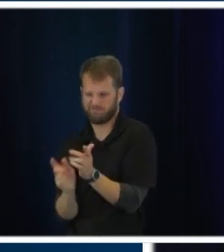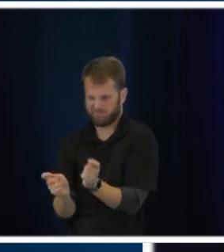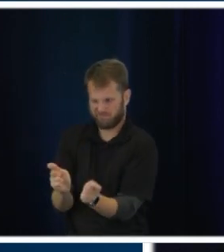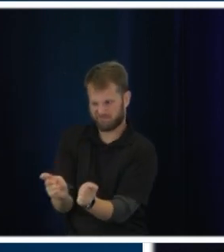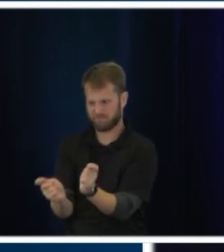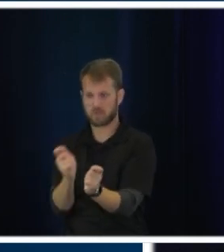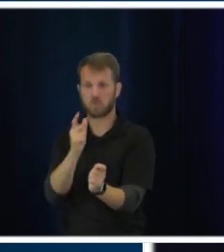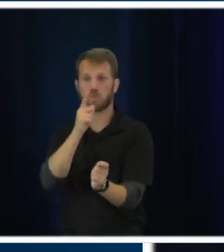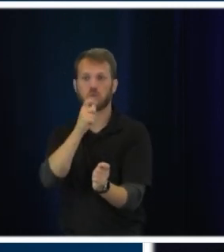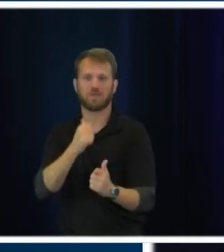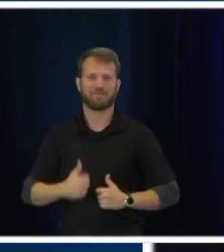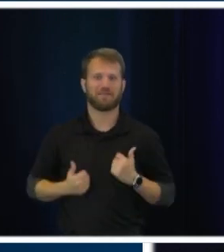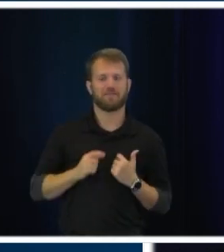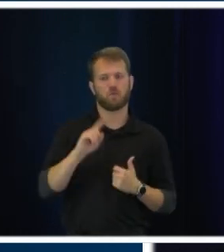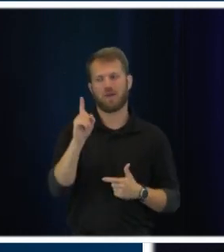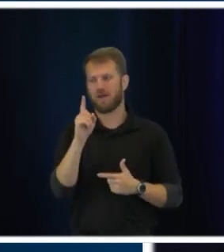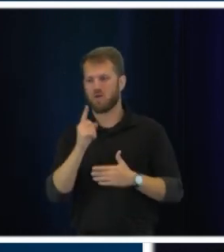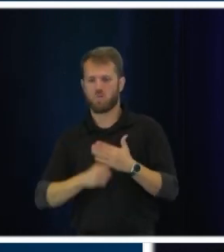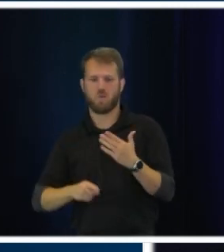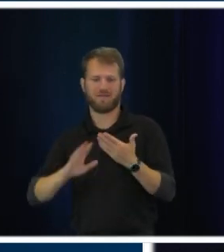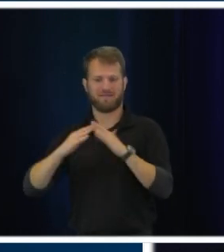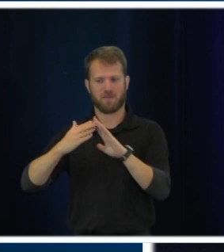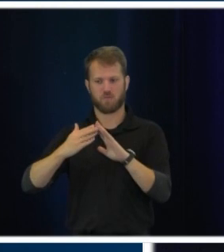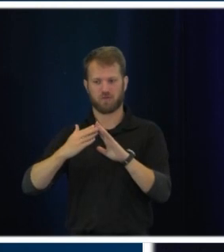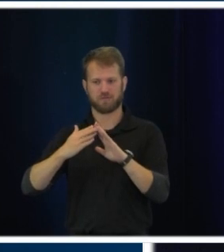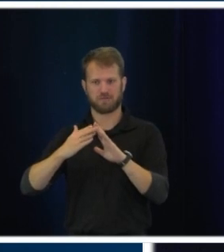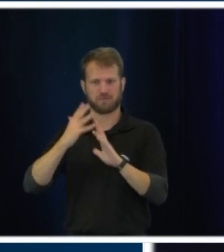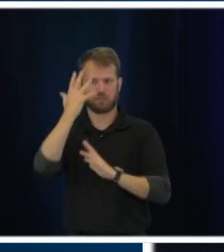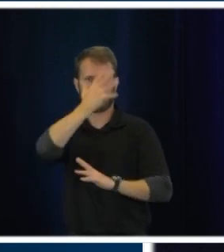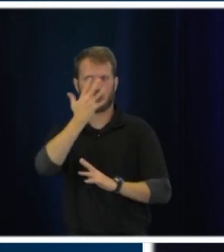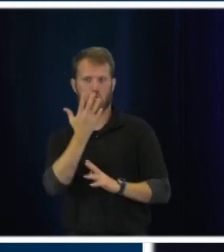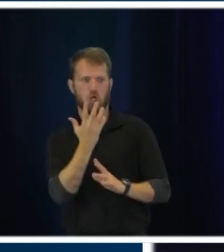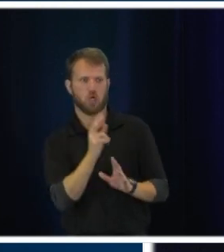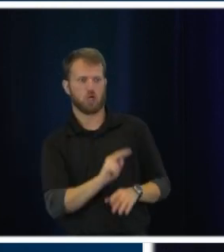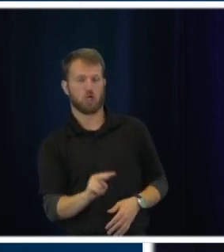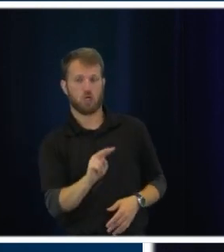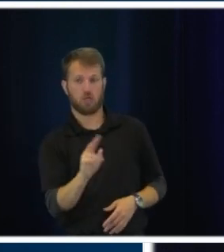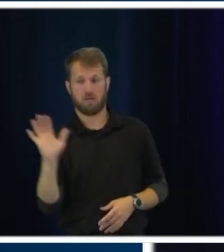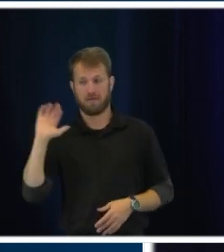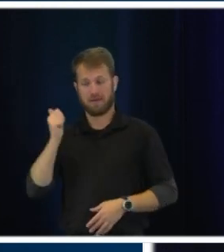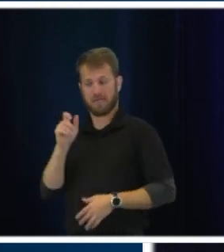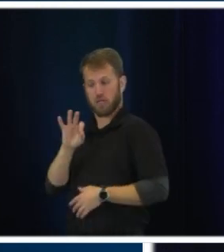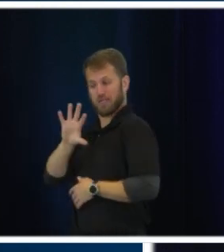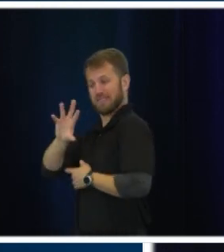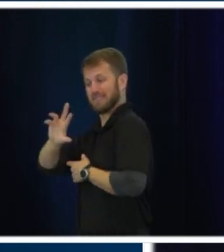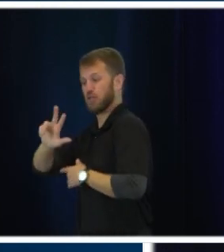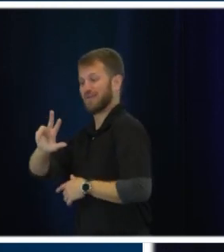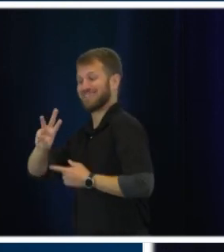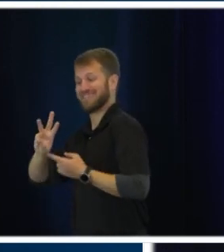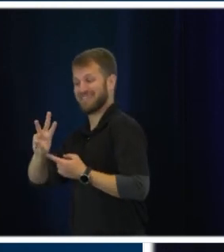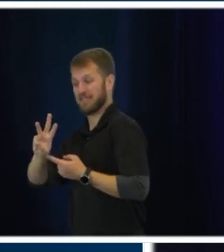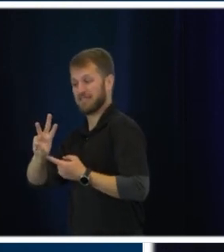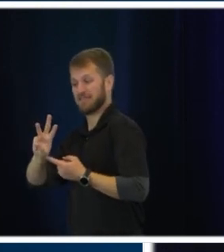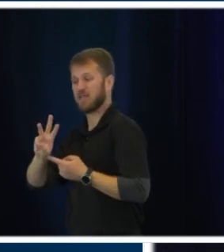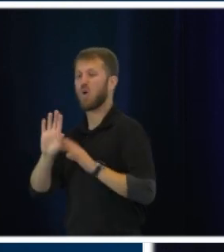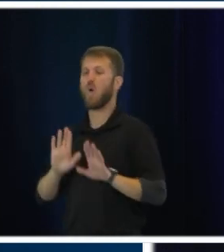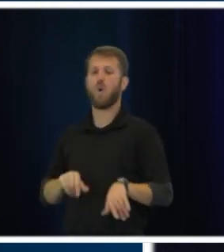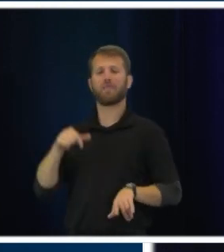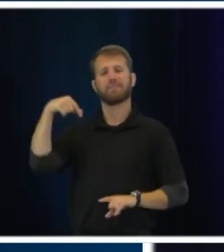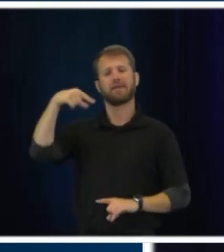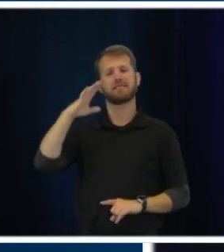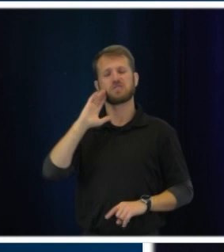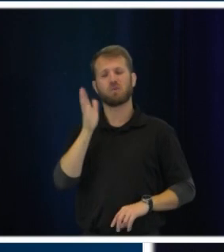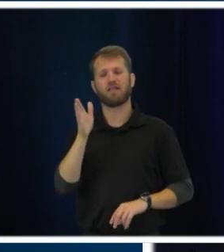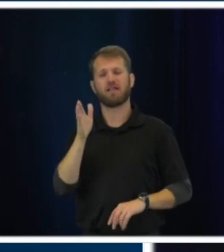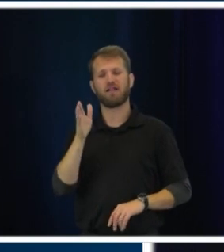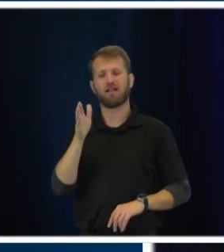what neighborhoods look like. And I have no idea if they thought in 1936 that what they did was going to